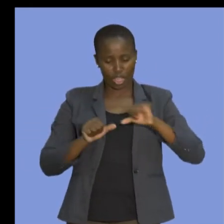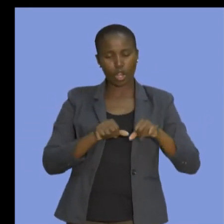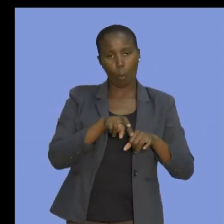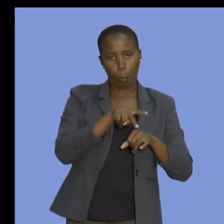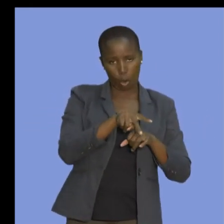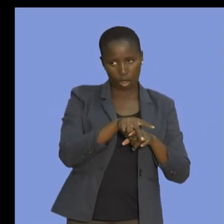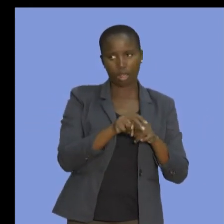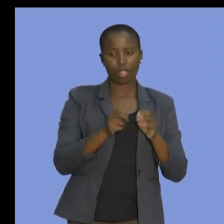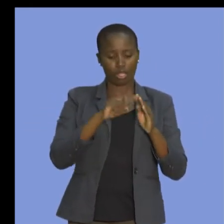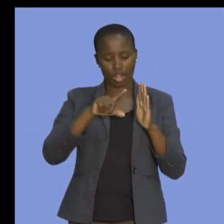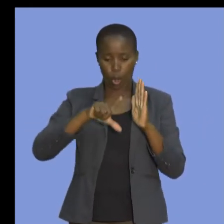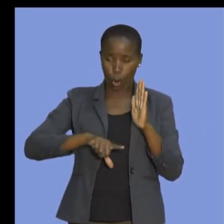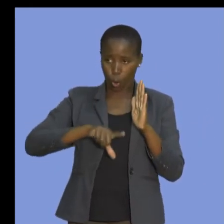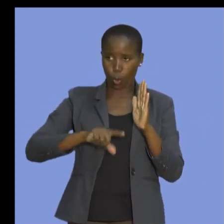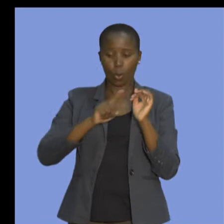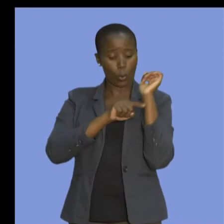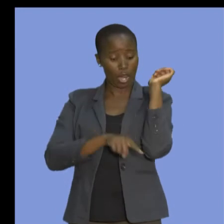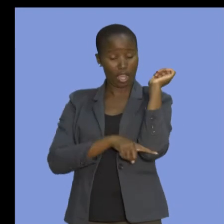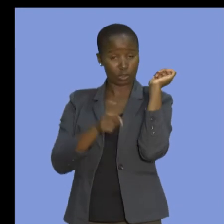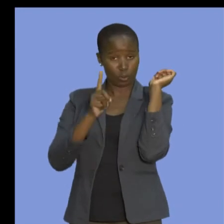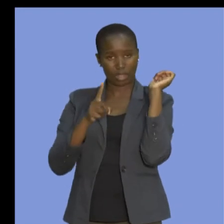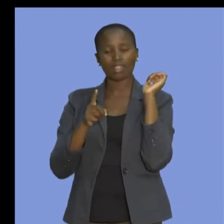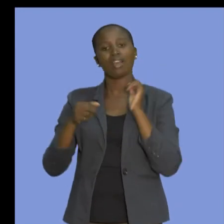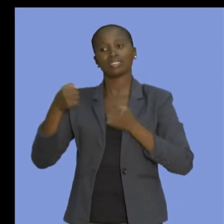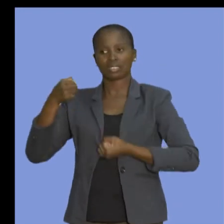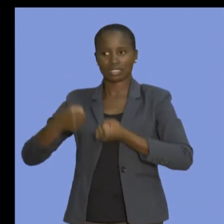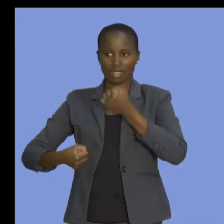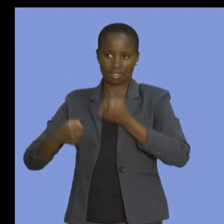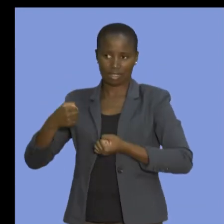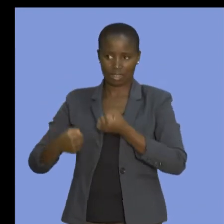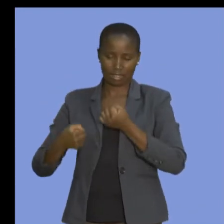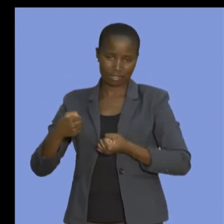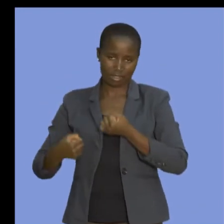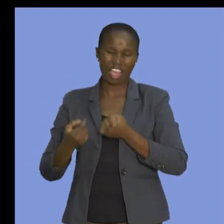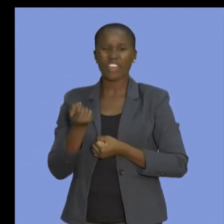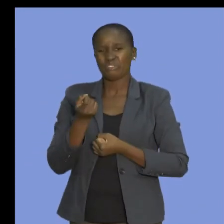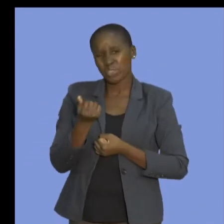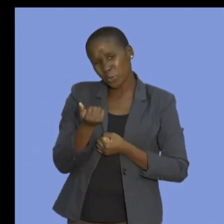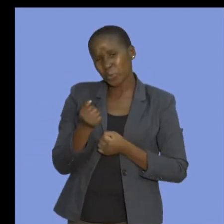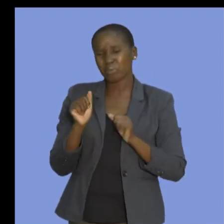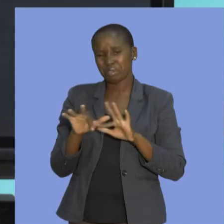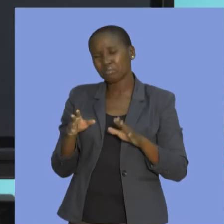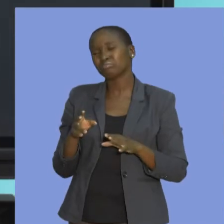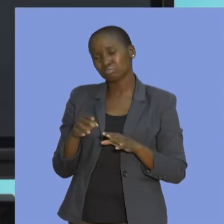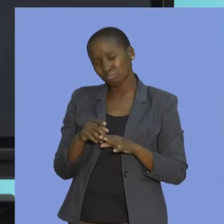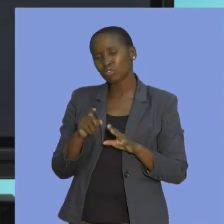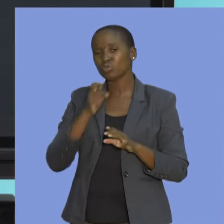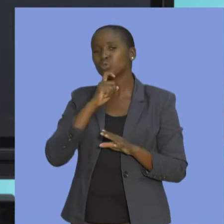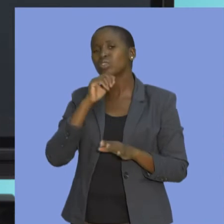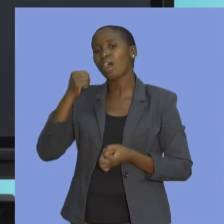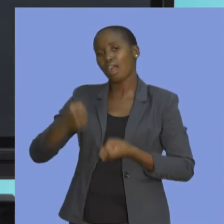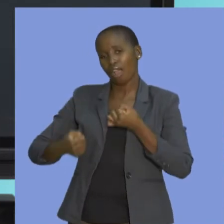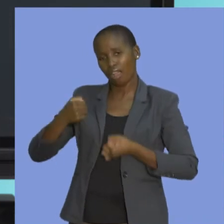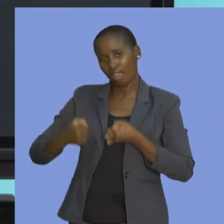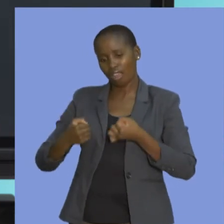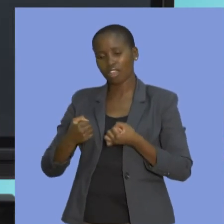and we have about, lastly, about few lower numbers actually use a car to